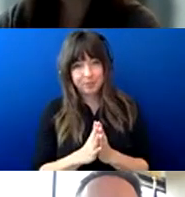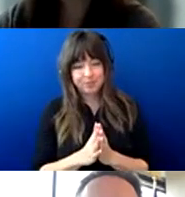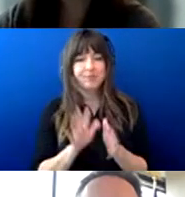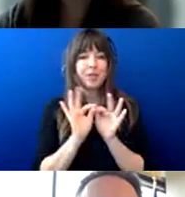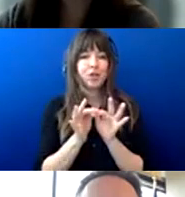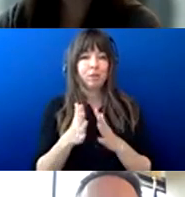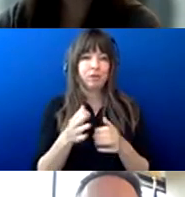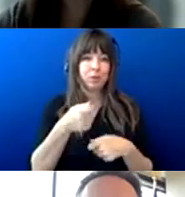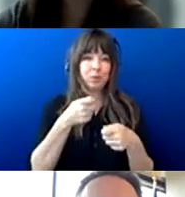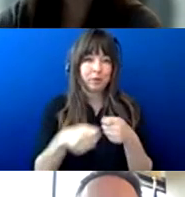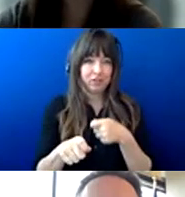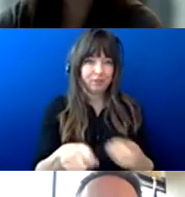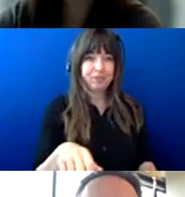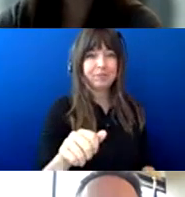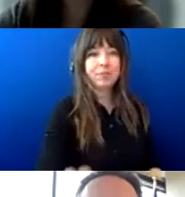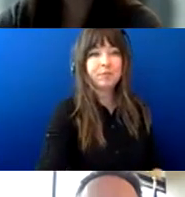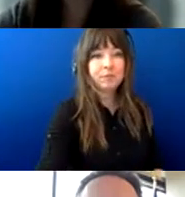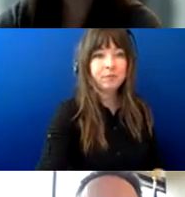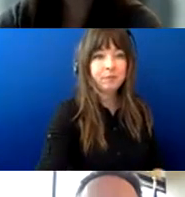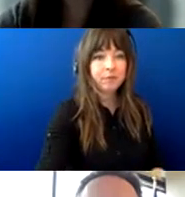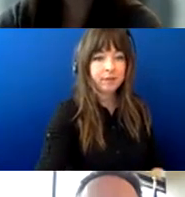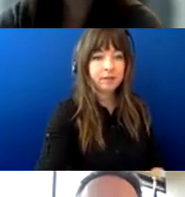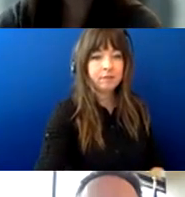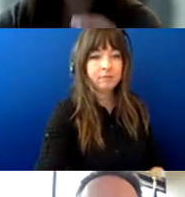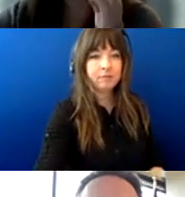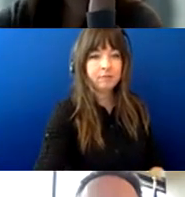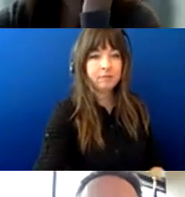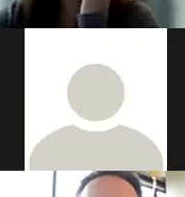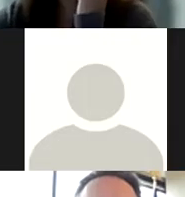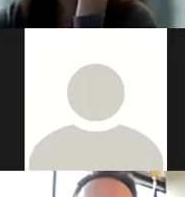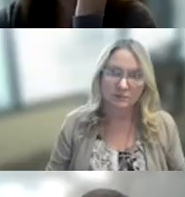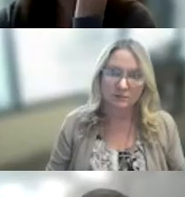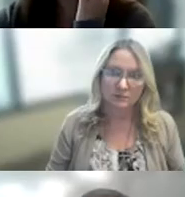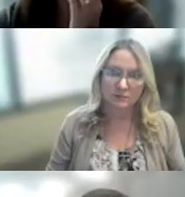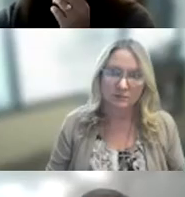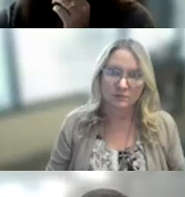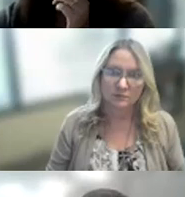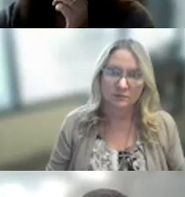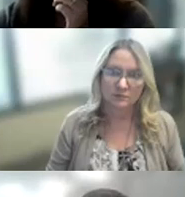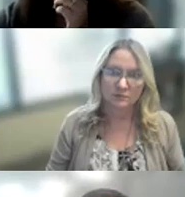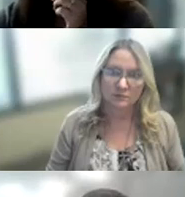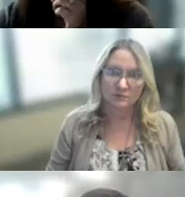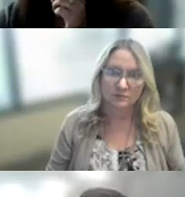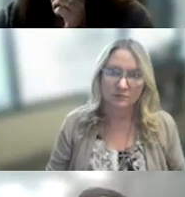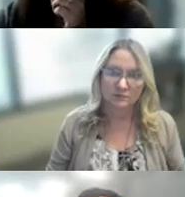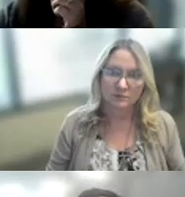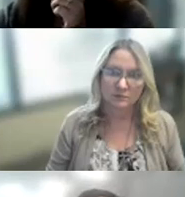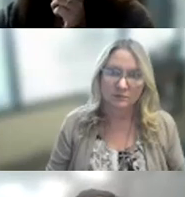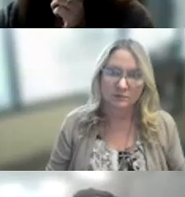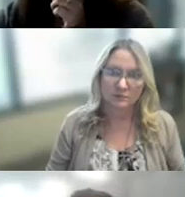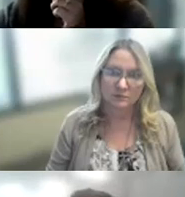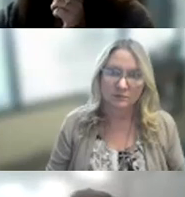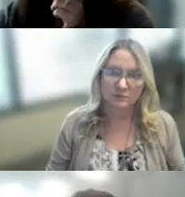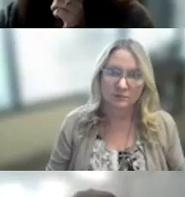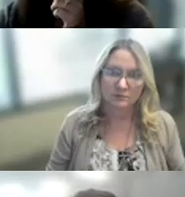and on the question about the efforts that are made to address the needs of the black and hispanic